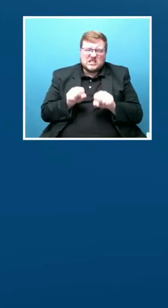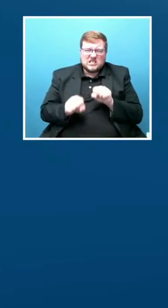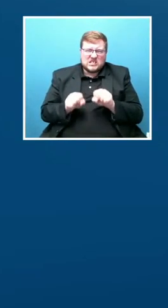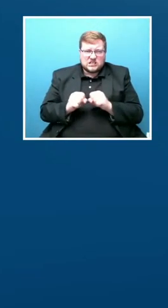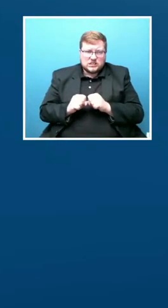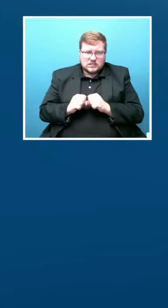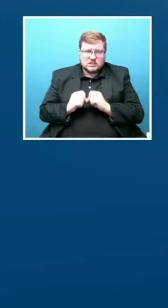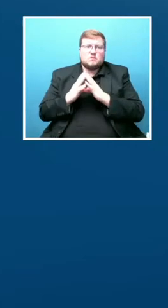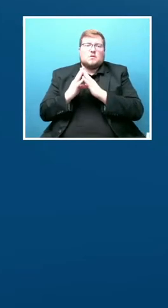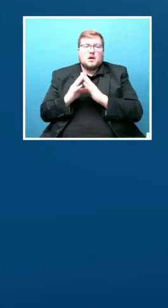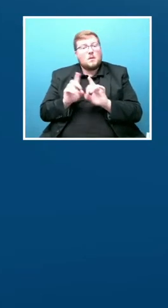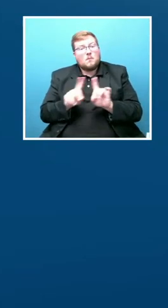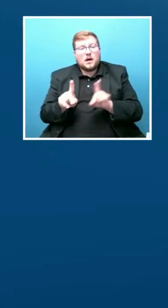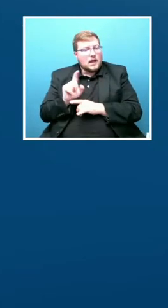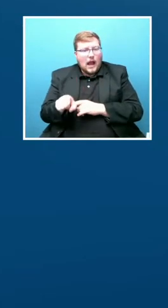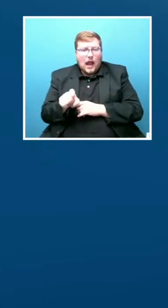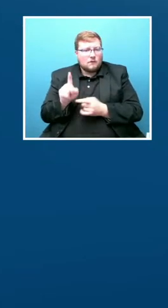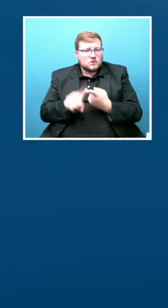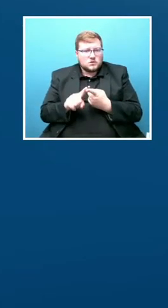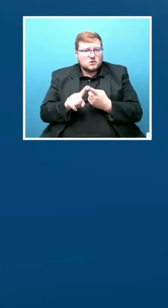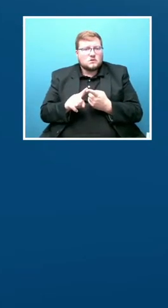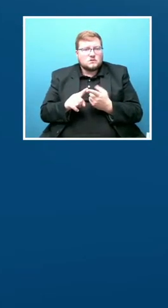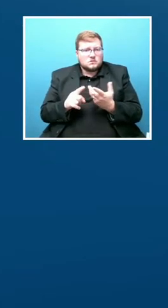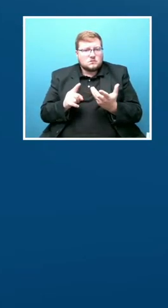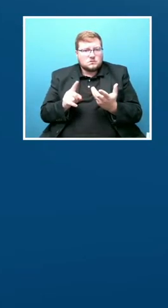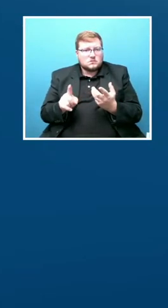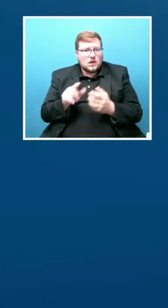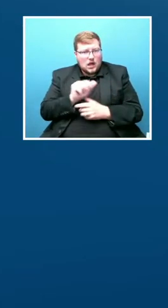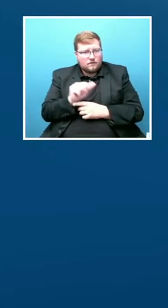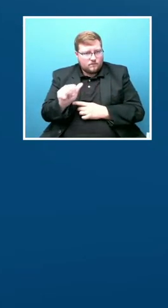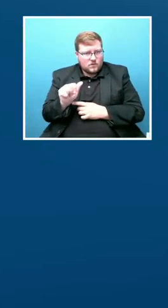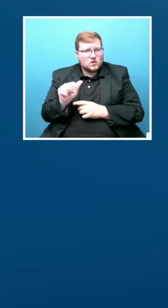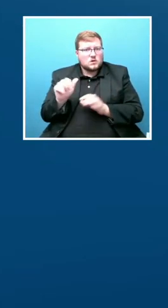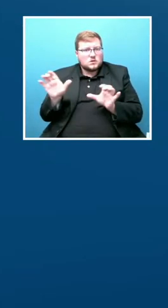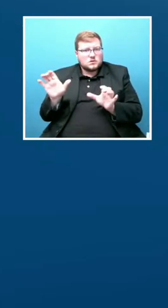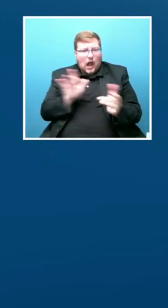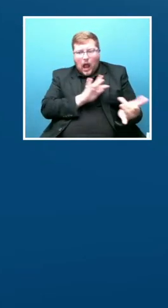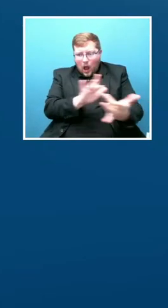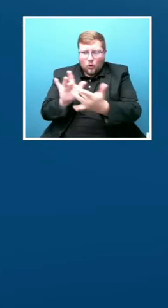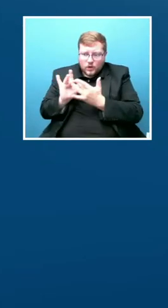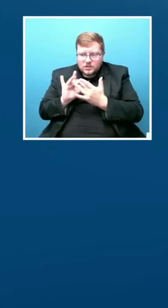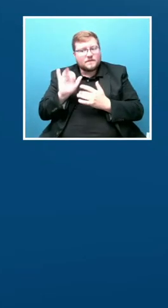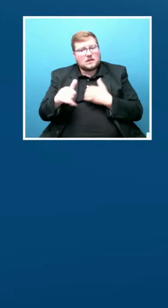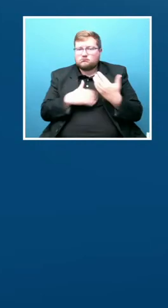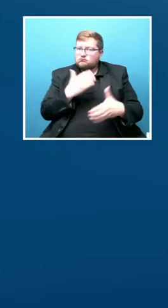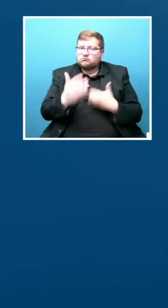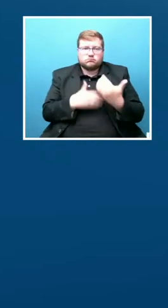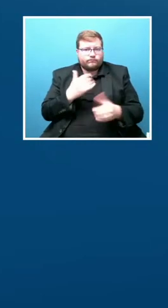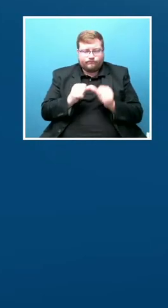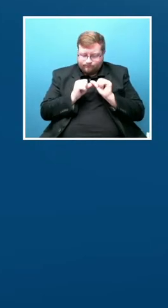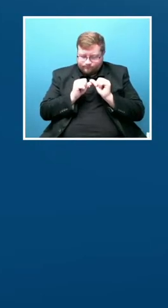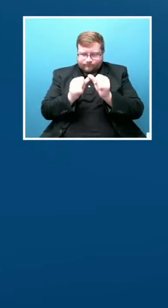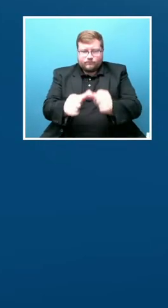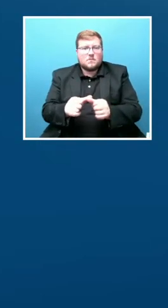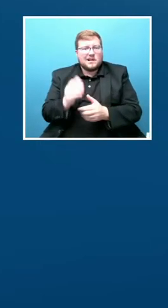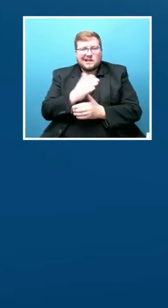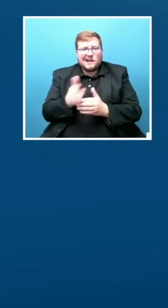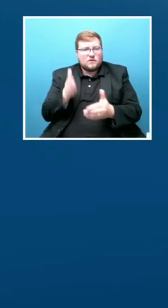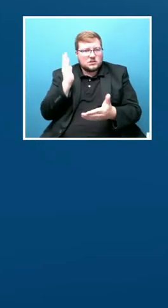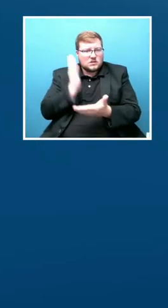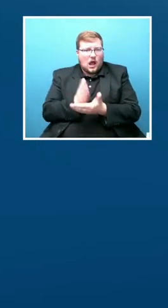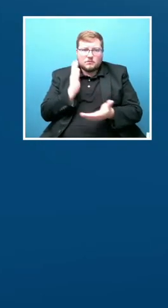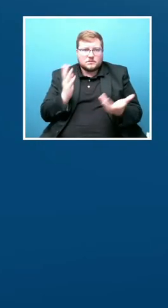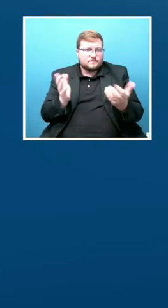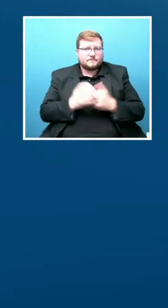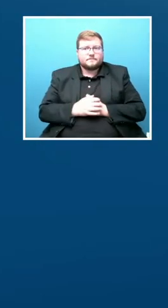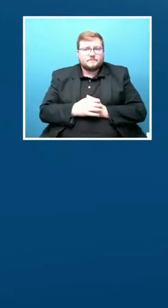to be, has to be, affirmative action and outreach is always an ongoing process, and West Virginia seems to be